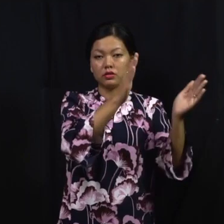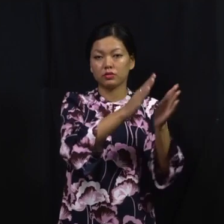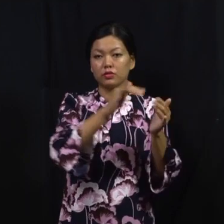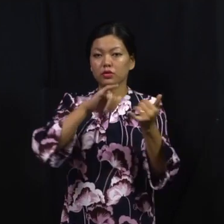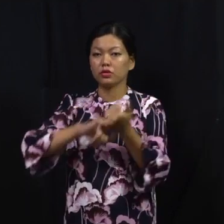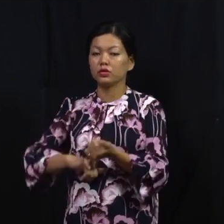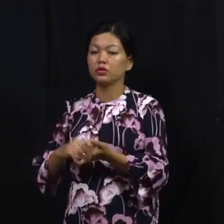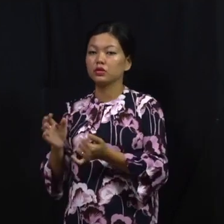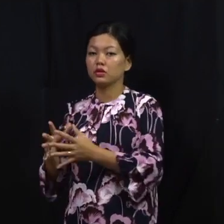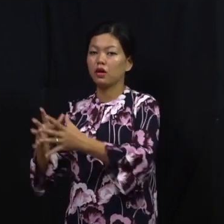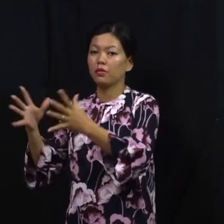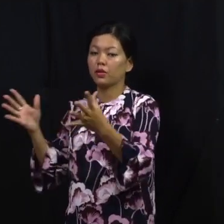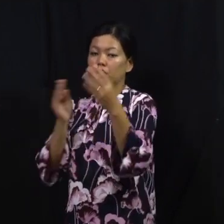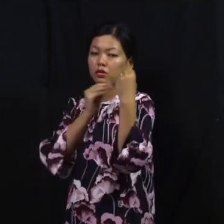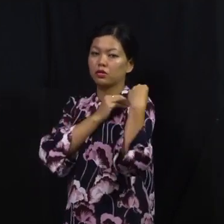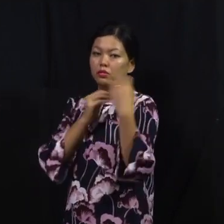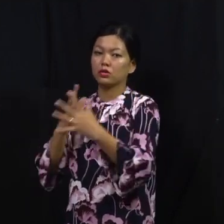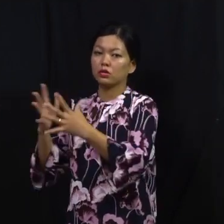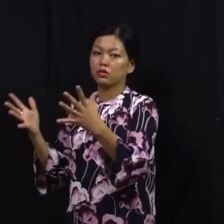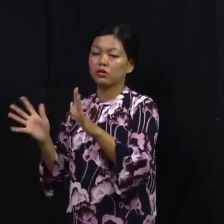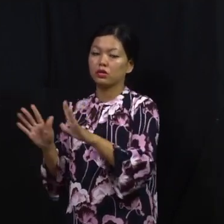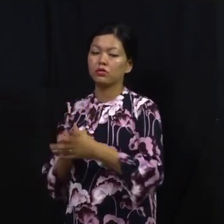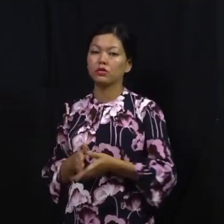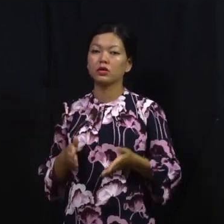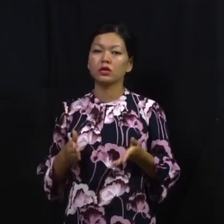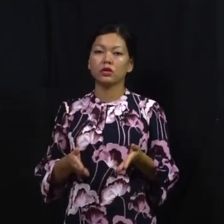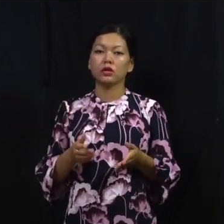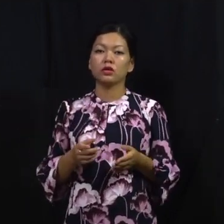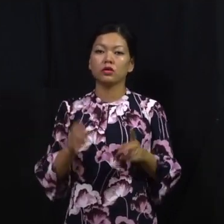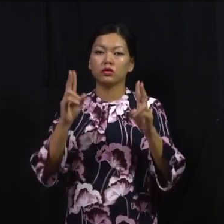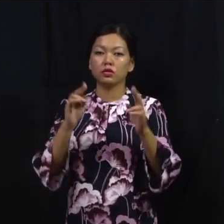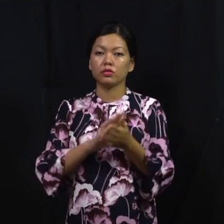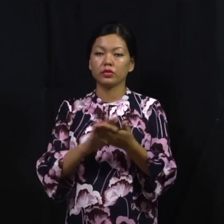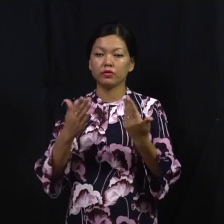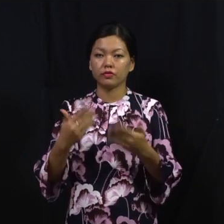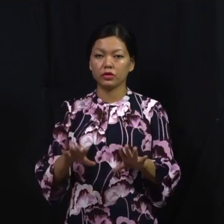this we'll end this session that is on nation and state.